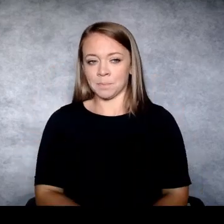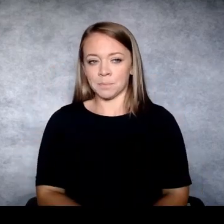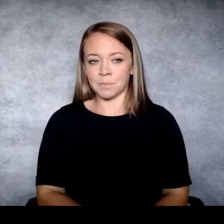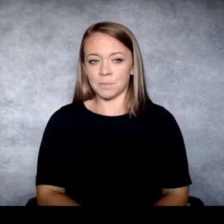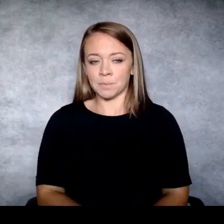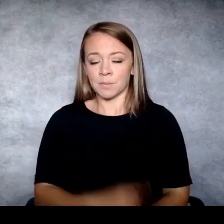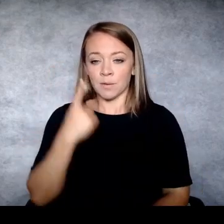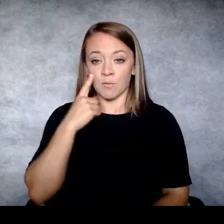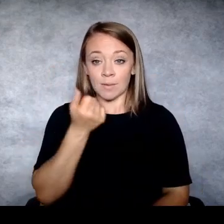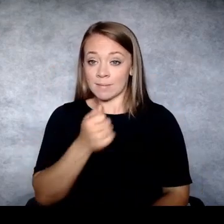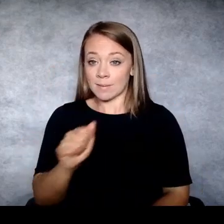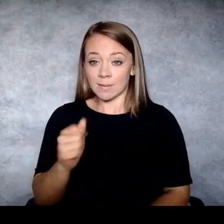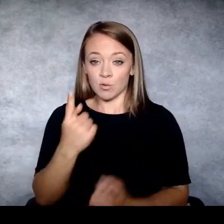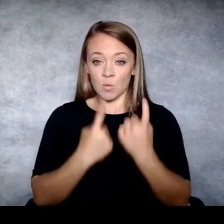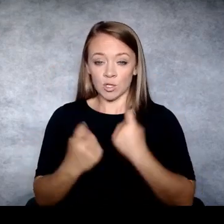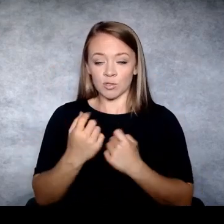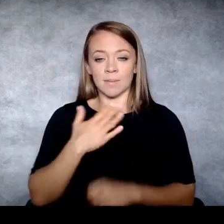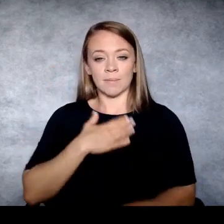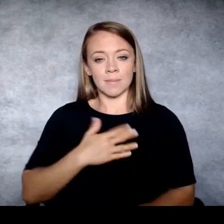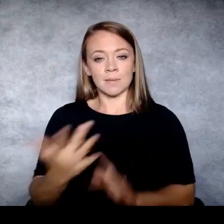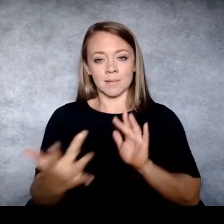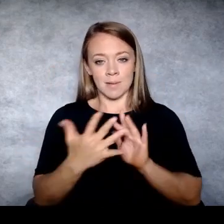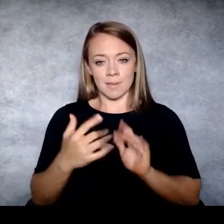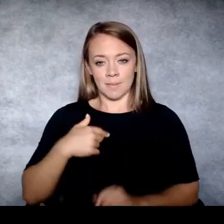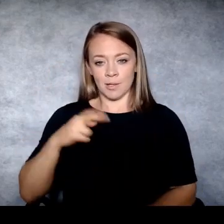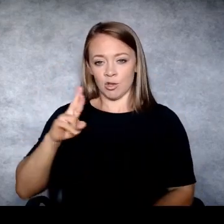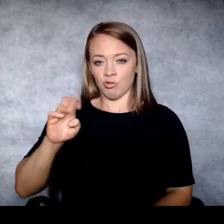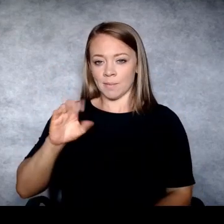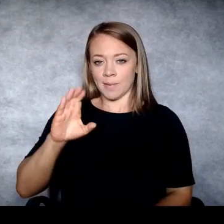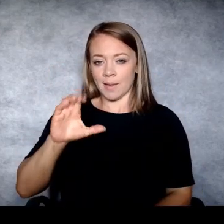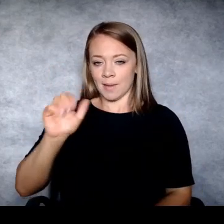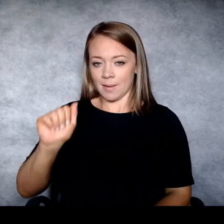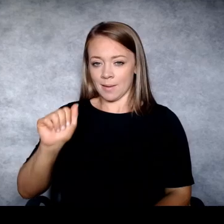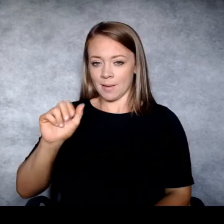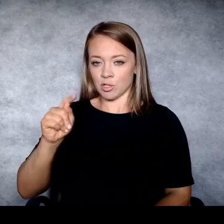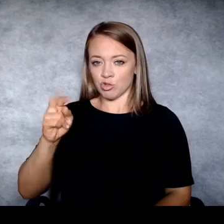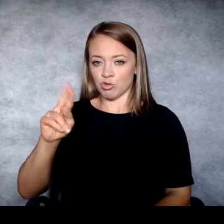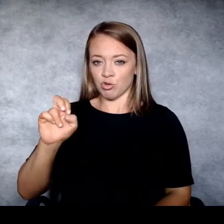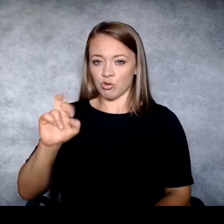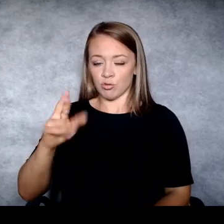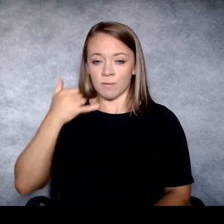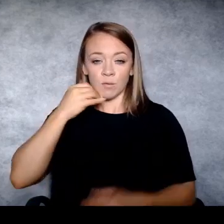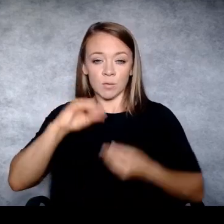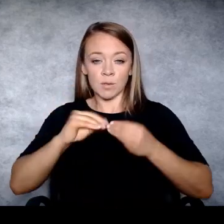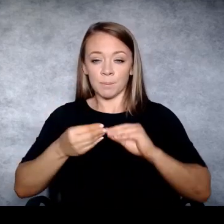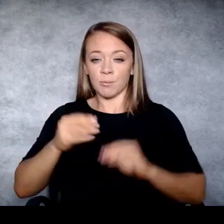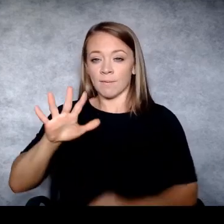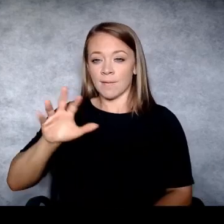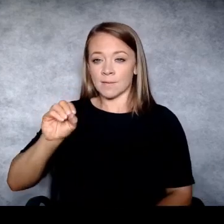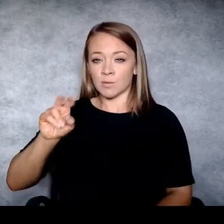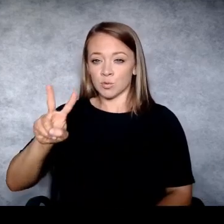For any questions, please contact me, Rebecca Turner. I can be reached at